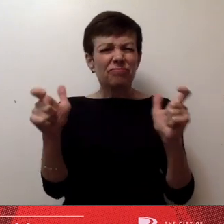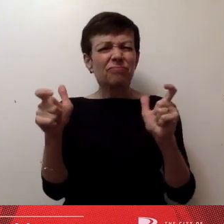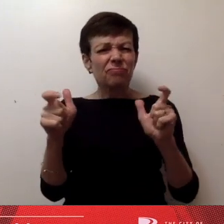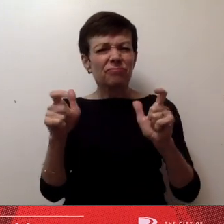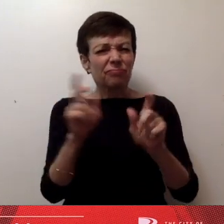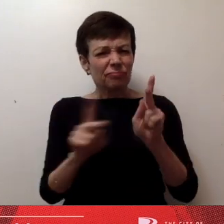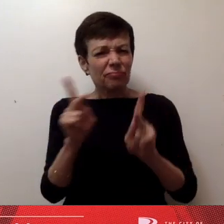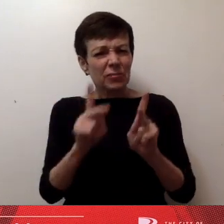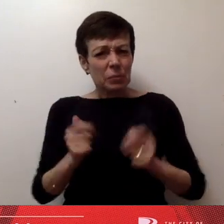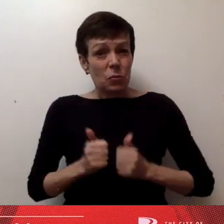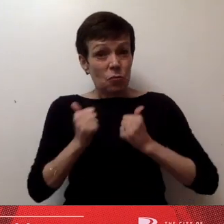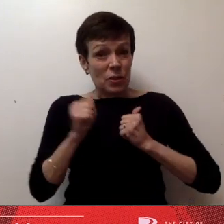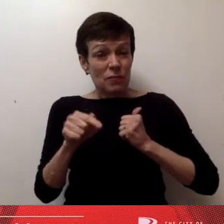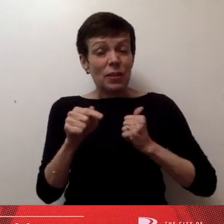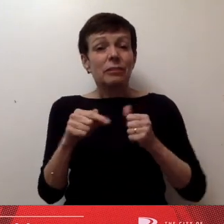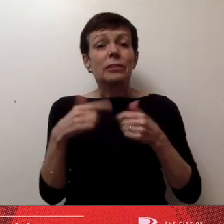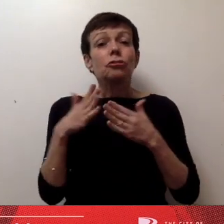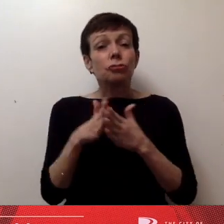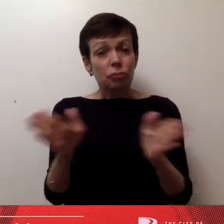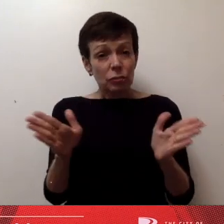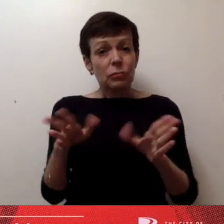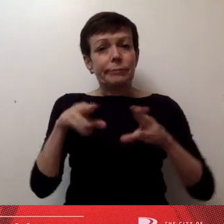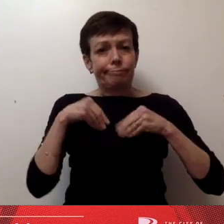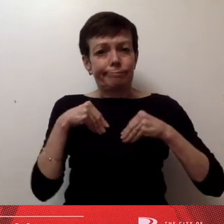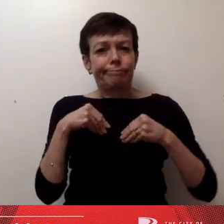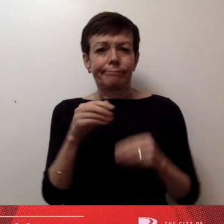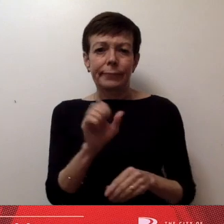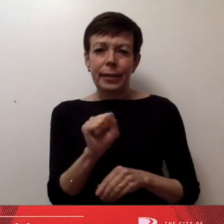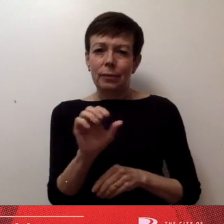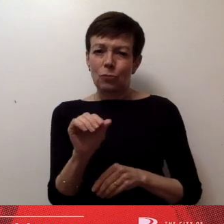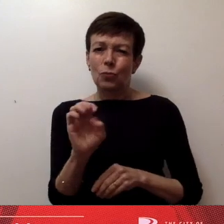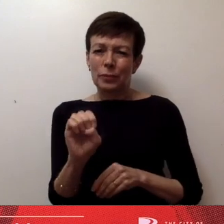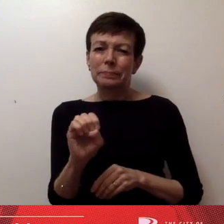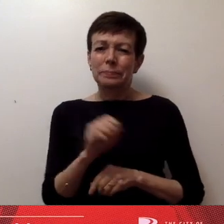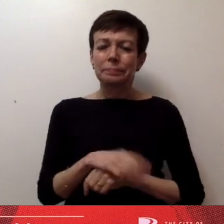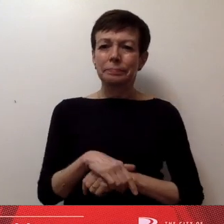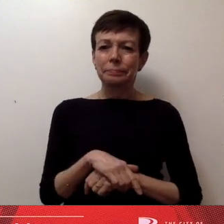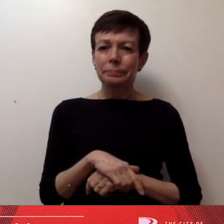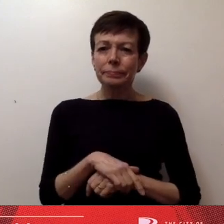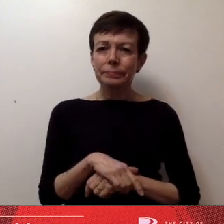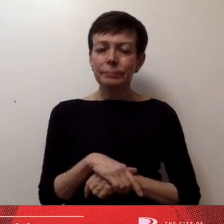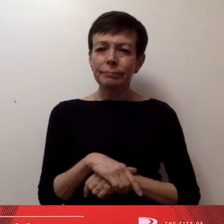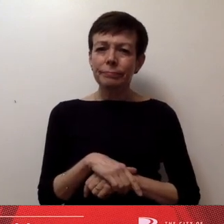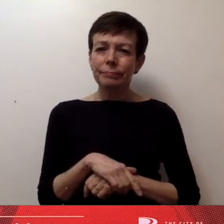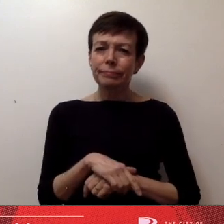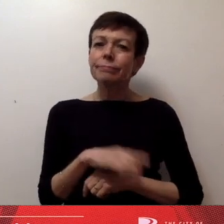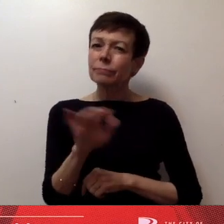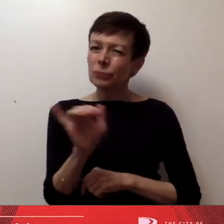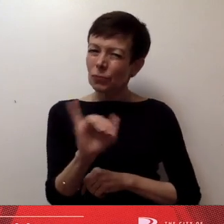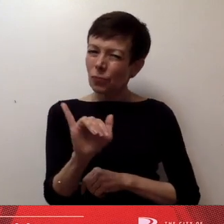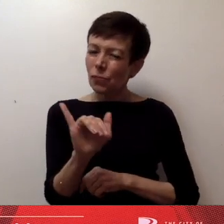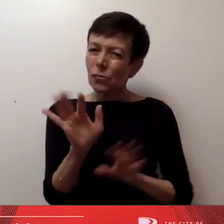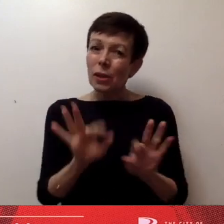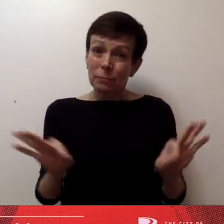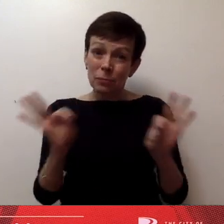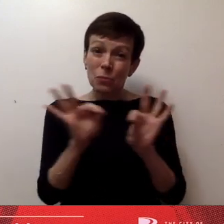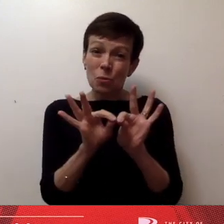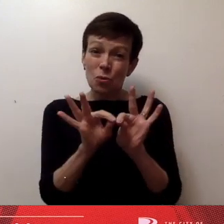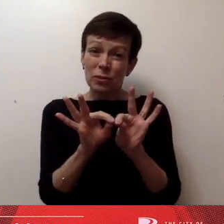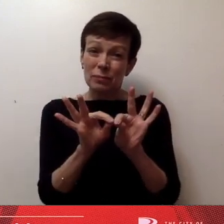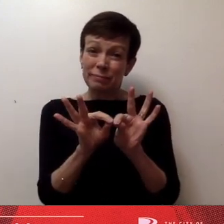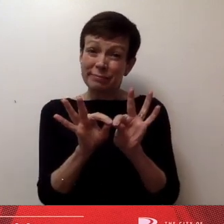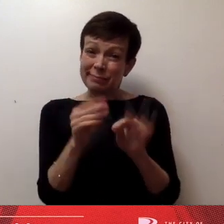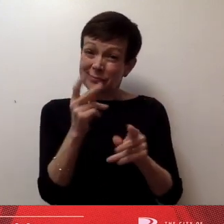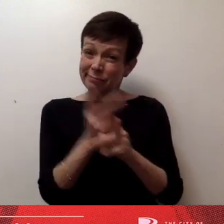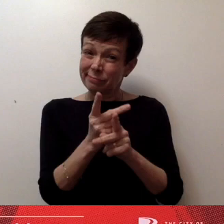are generally in states of local emergency. It is also important that we do this to preserve